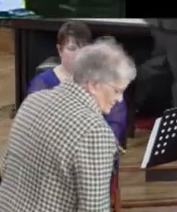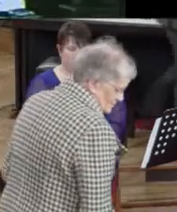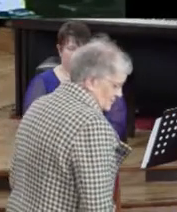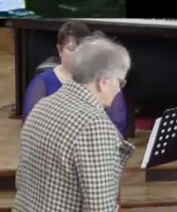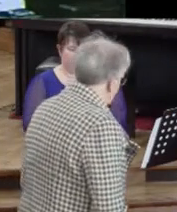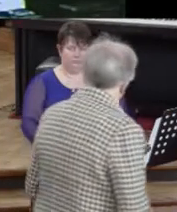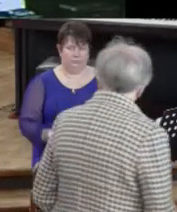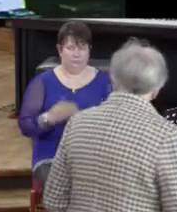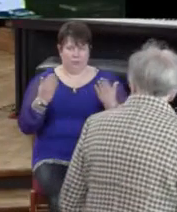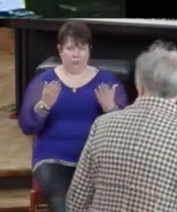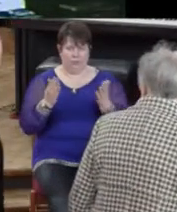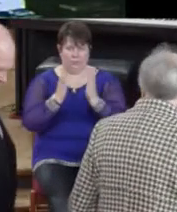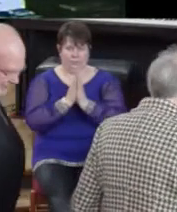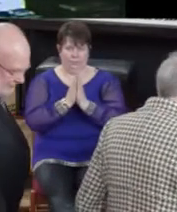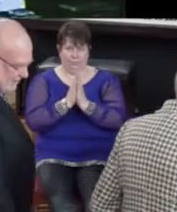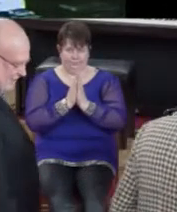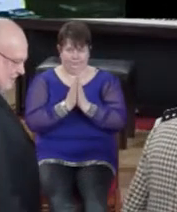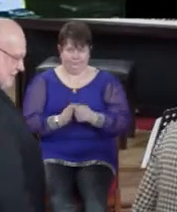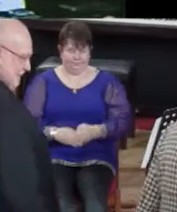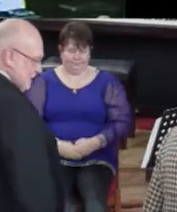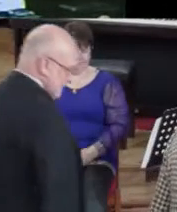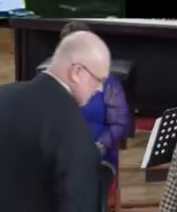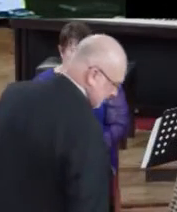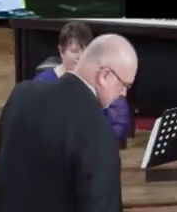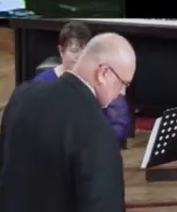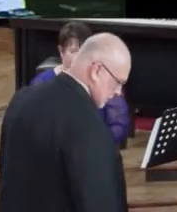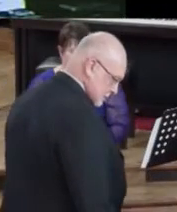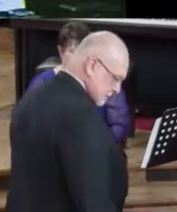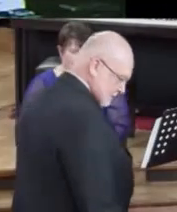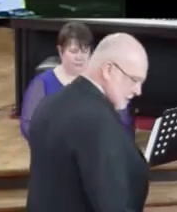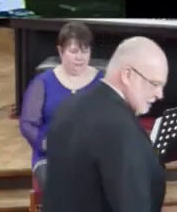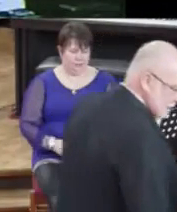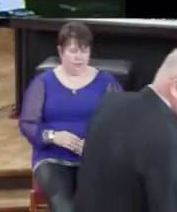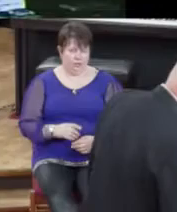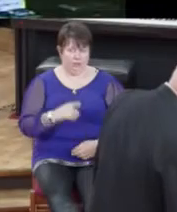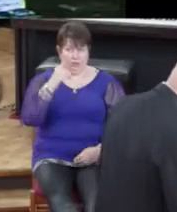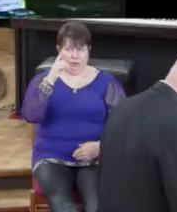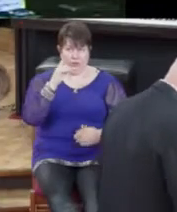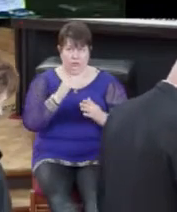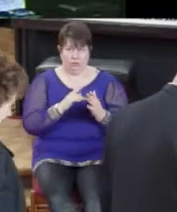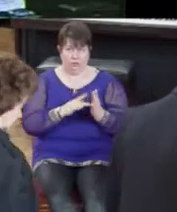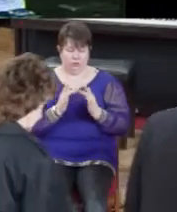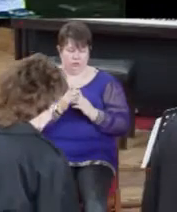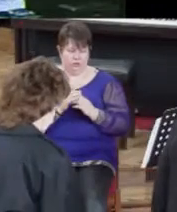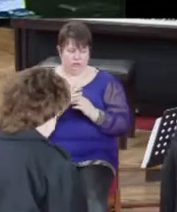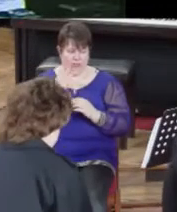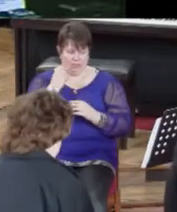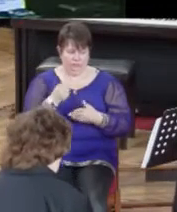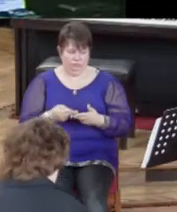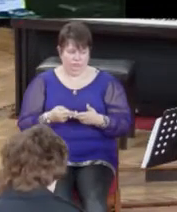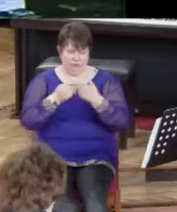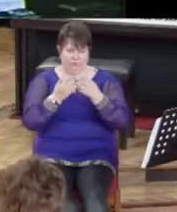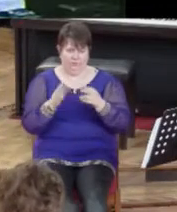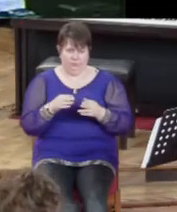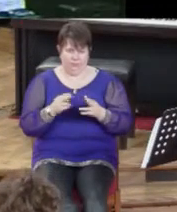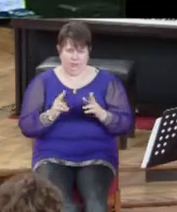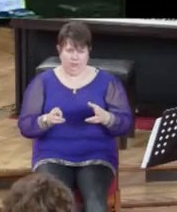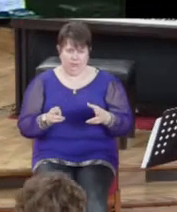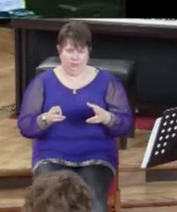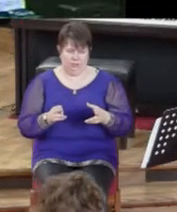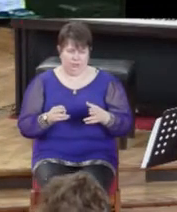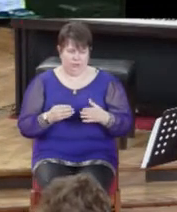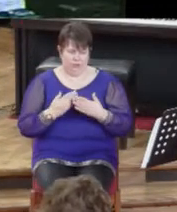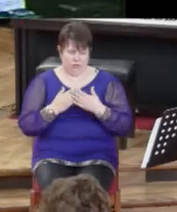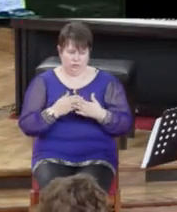Let's join our hearts together in prayer. Let us pray. Lord Jesus, you have risen from the dead to show us the